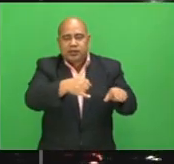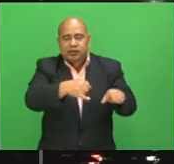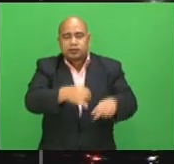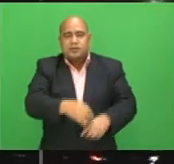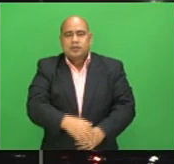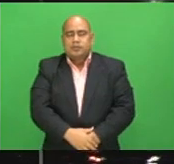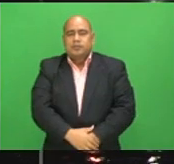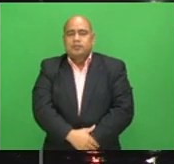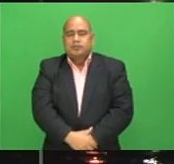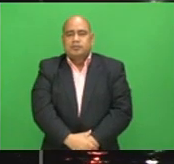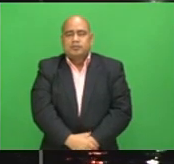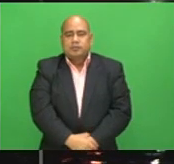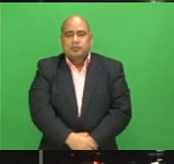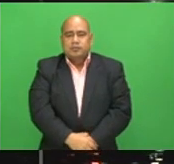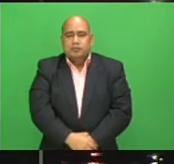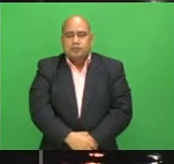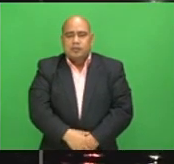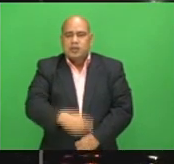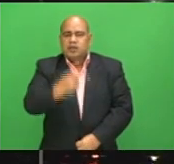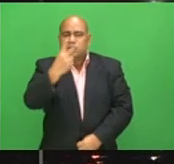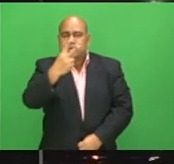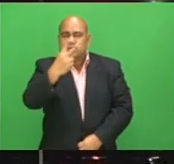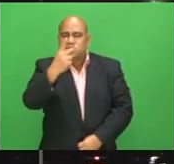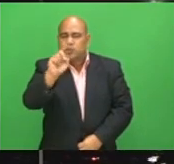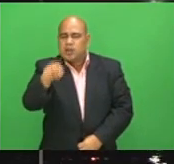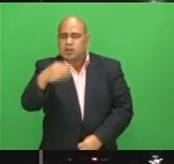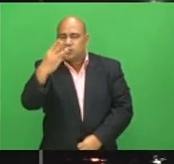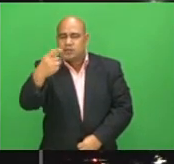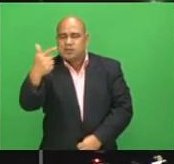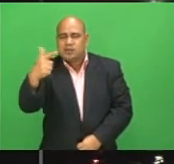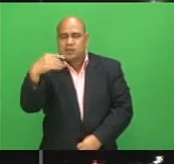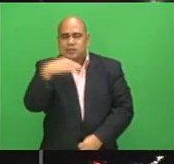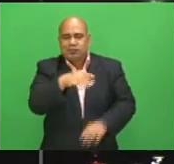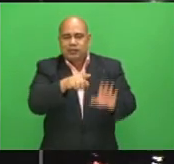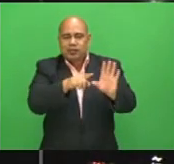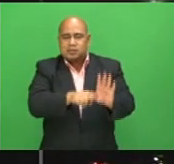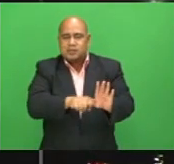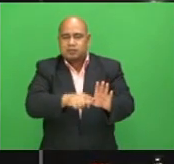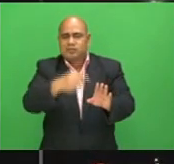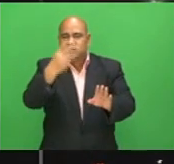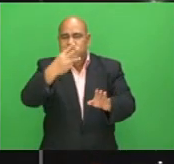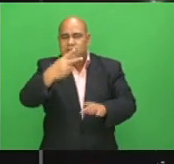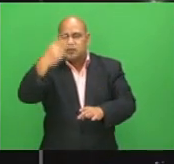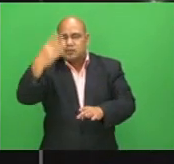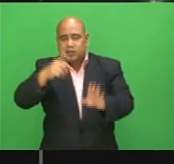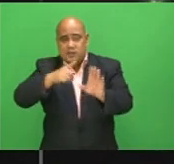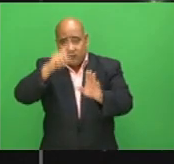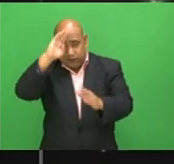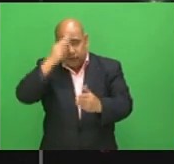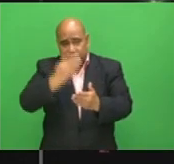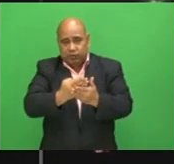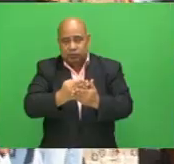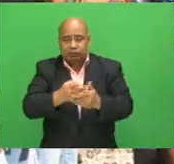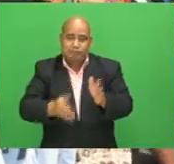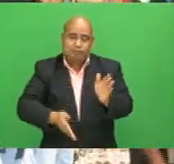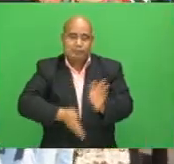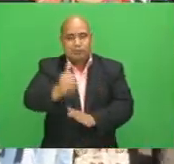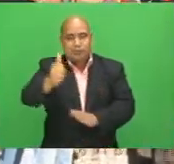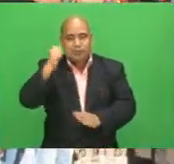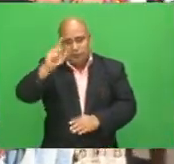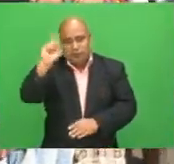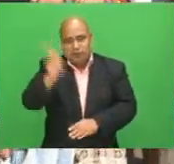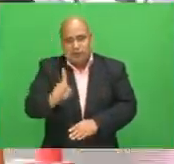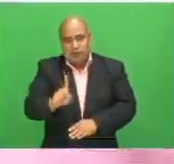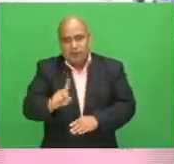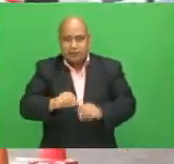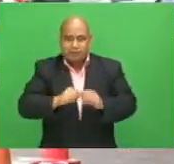Around 21,700 Year 12 and 13 students across Fiji returned to class today. Education Minister Rosie